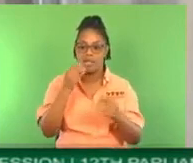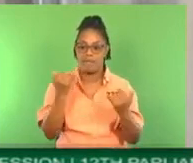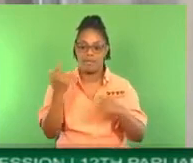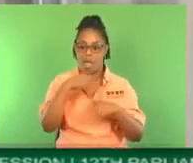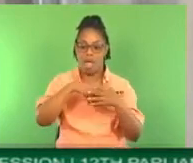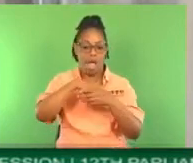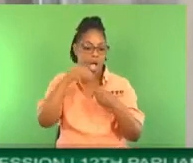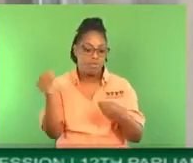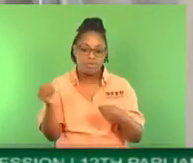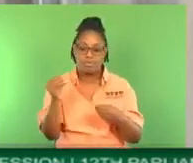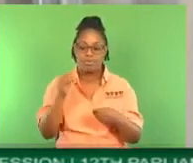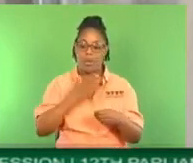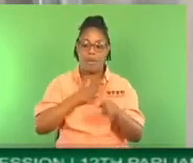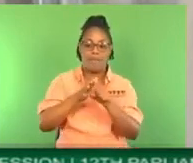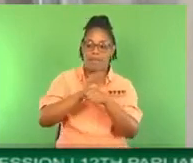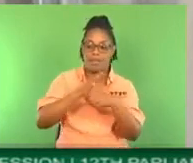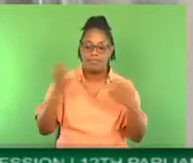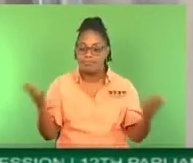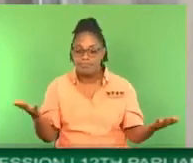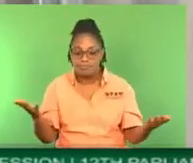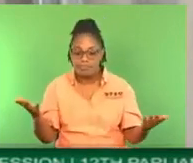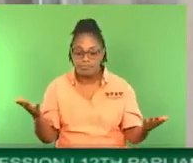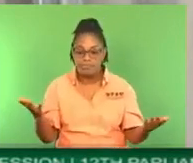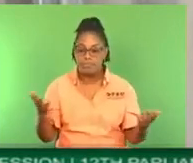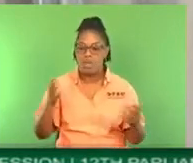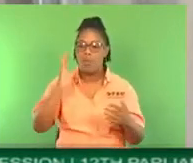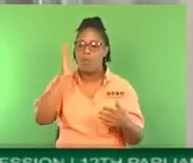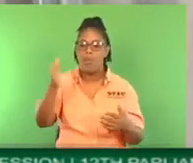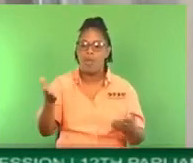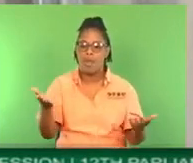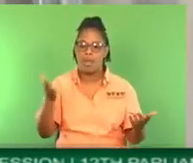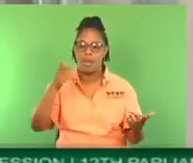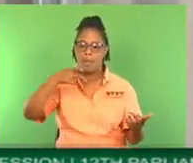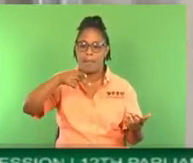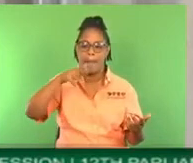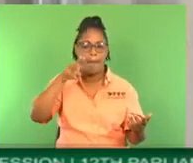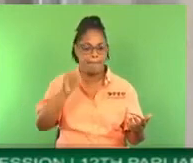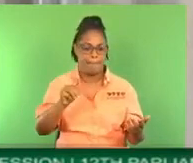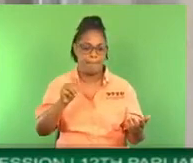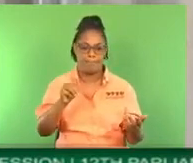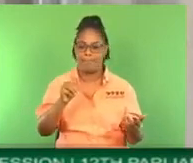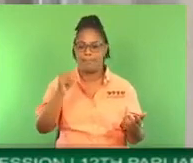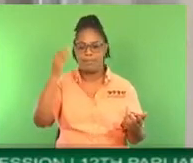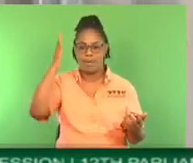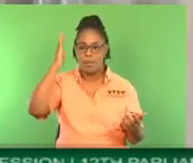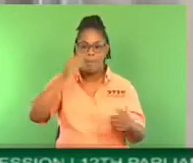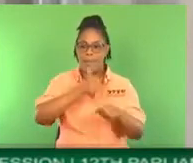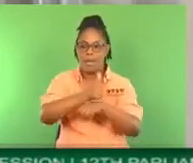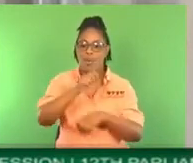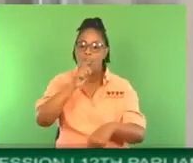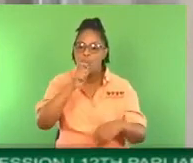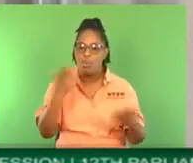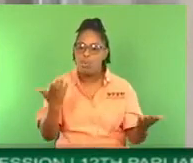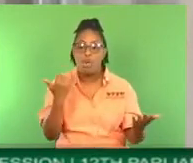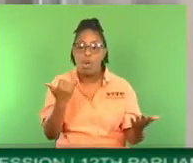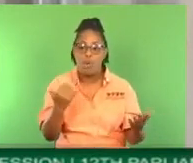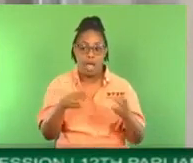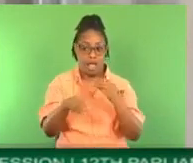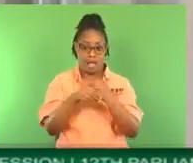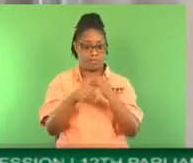ask is, what will this PNM government blame for the state of the economy and even the health sector